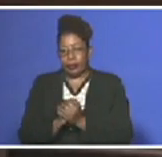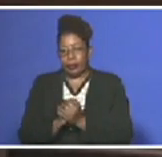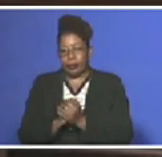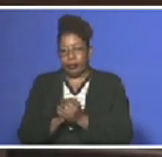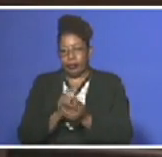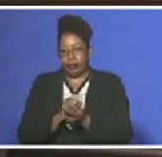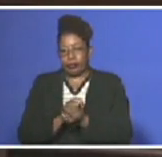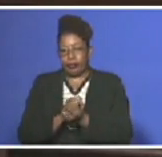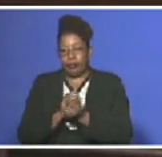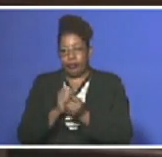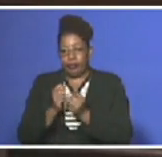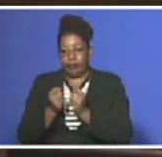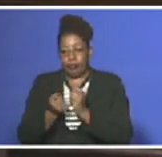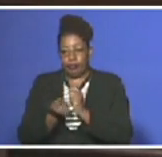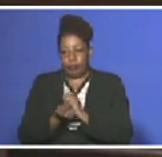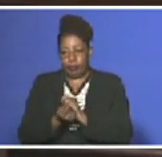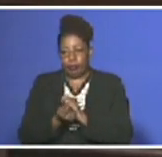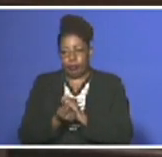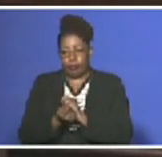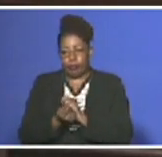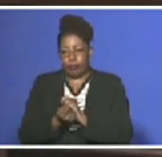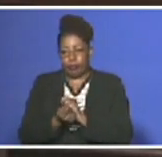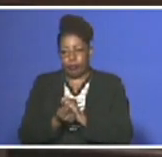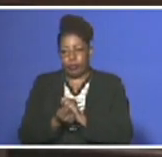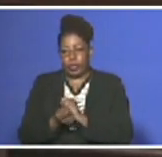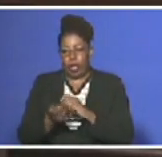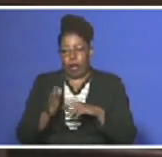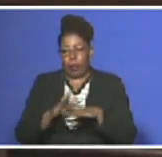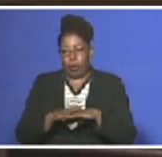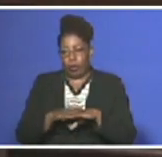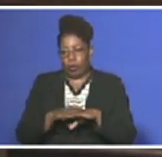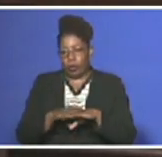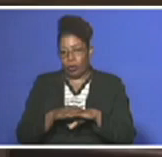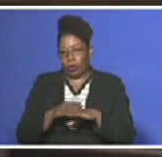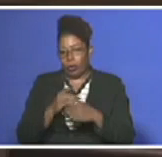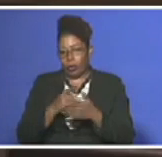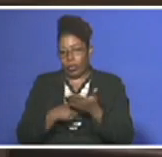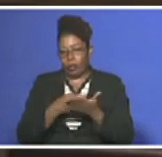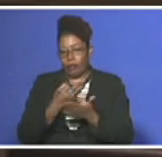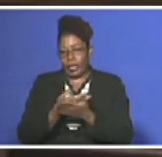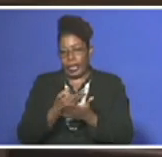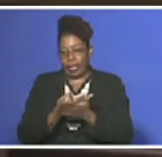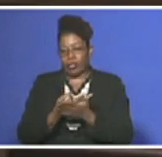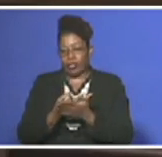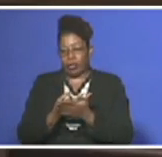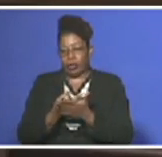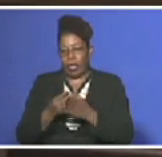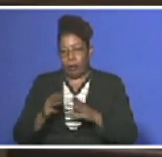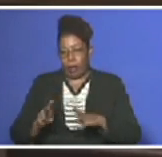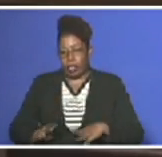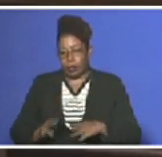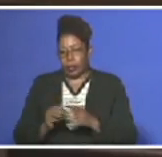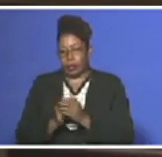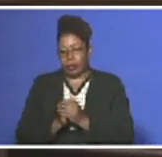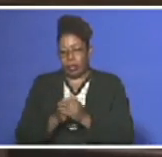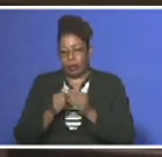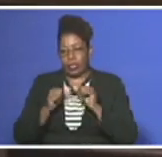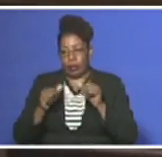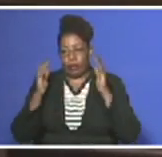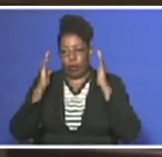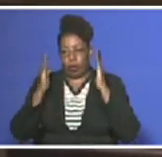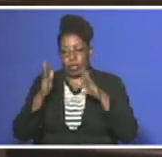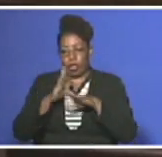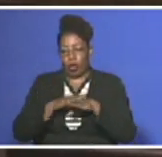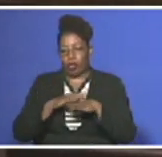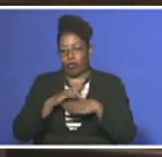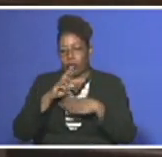transitions to a principles-based approach to public financial management, thereby focusing on results